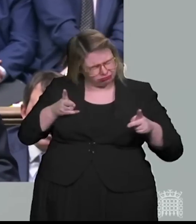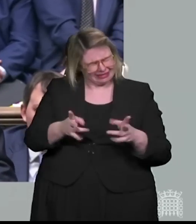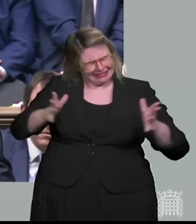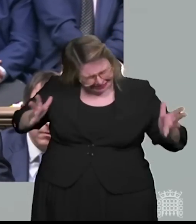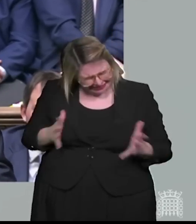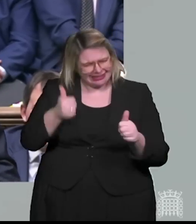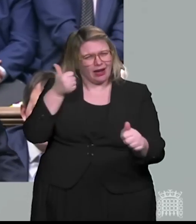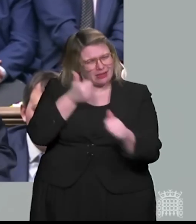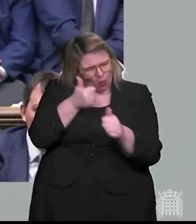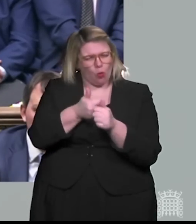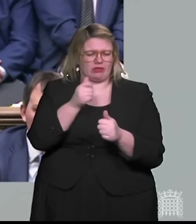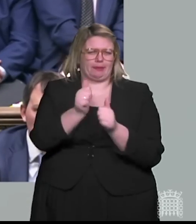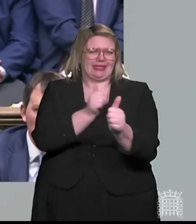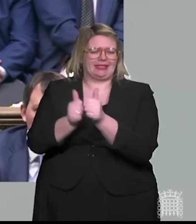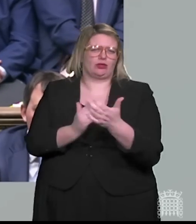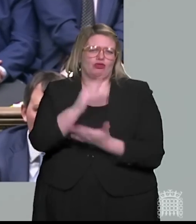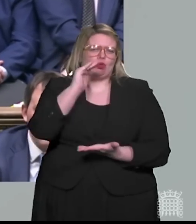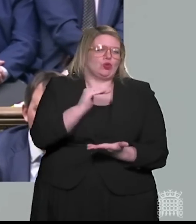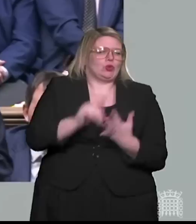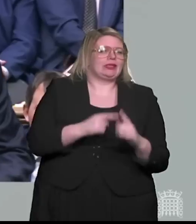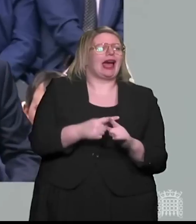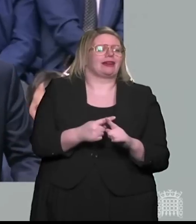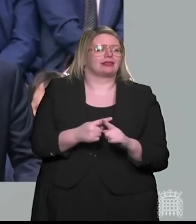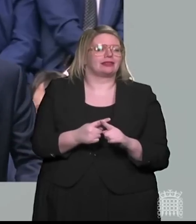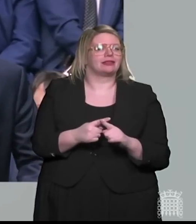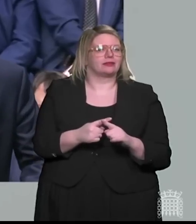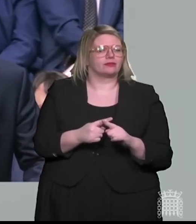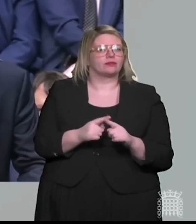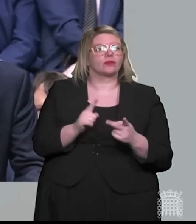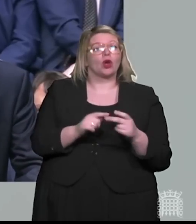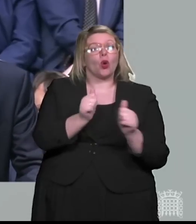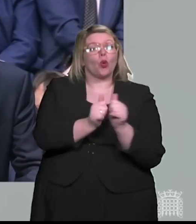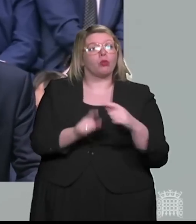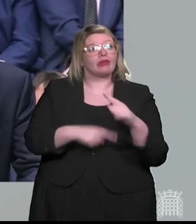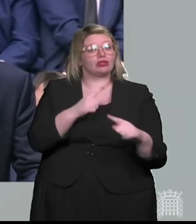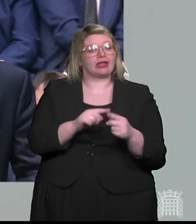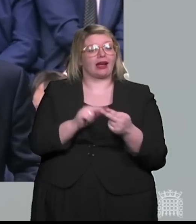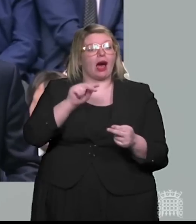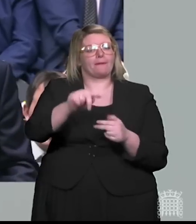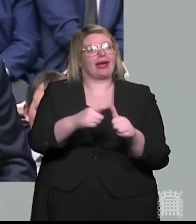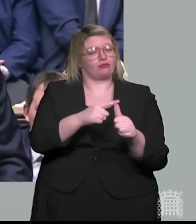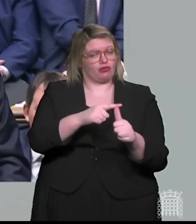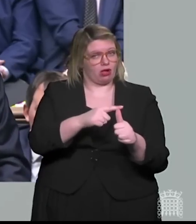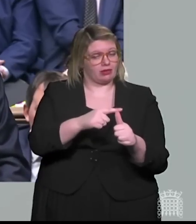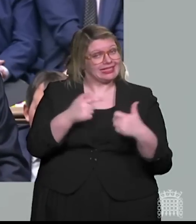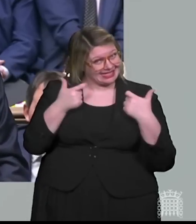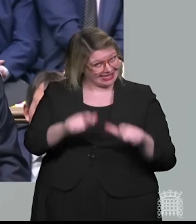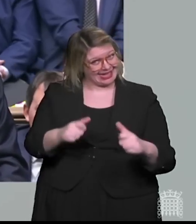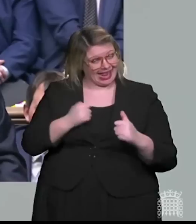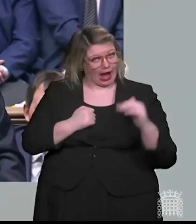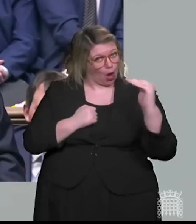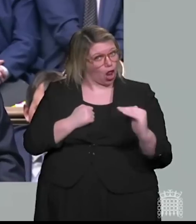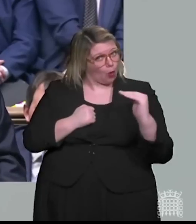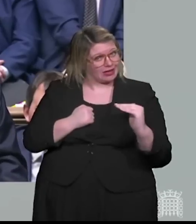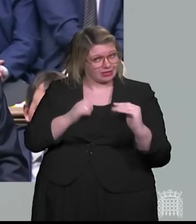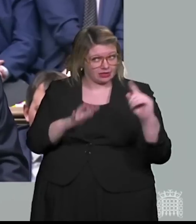tax regime anywhere. Even after the corporation tax rise this April, we will have the lowest headline